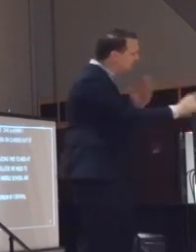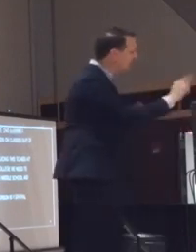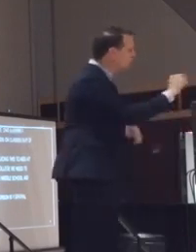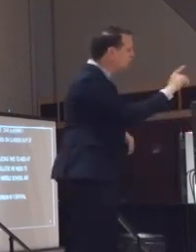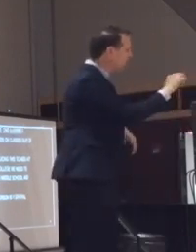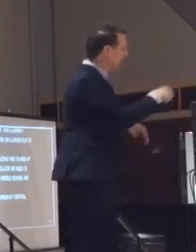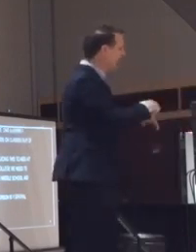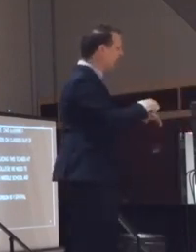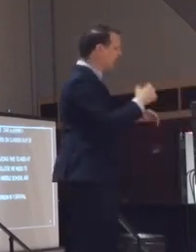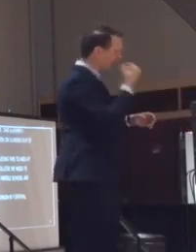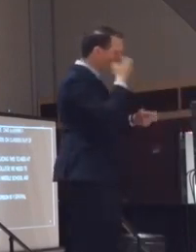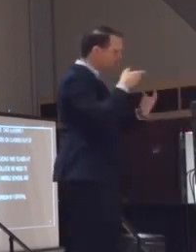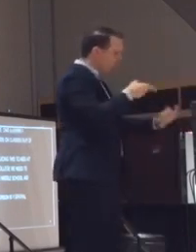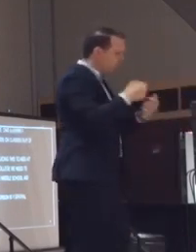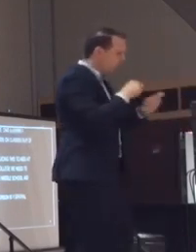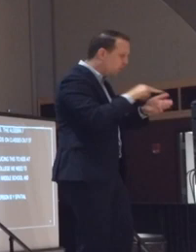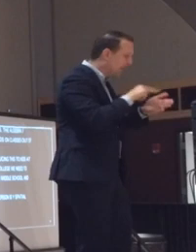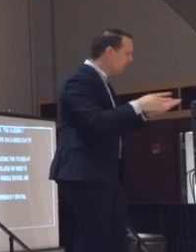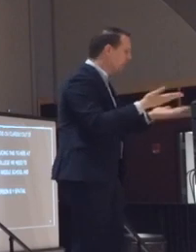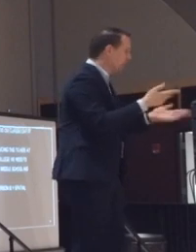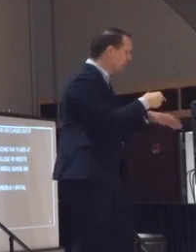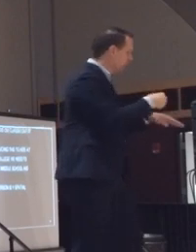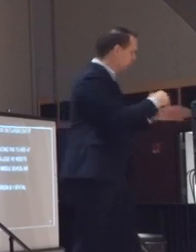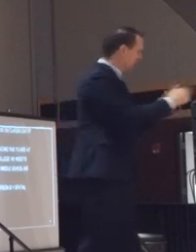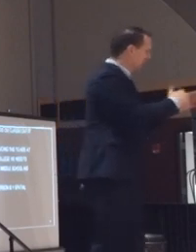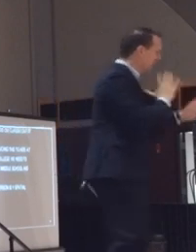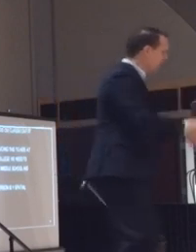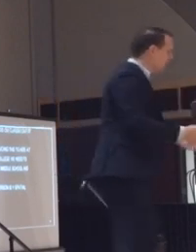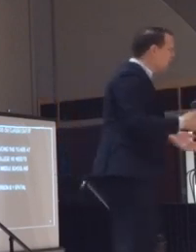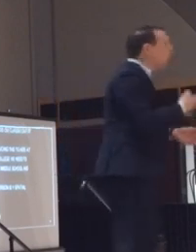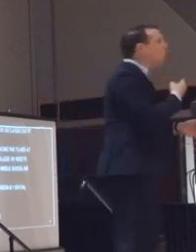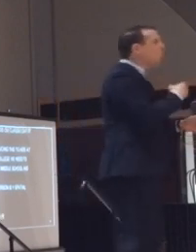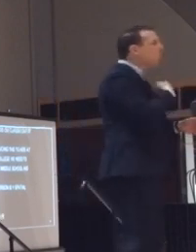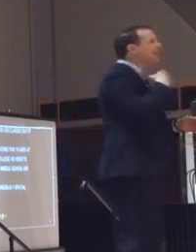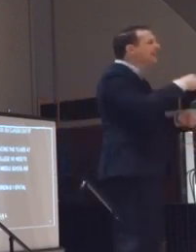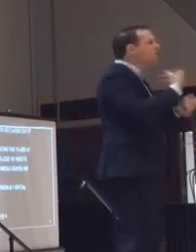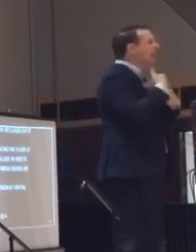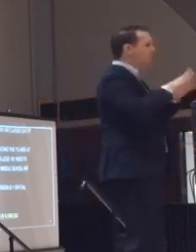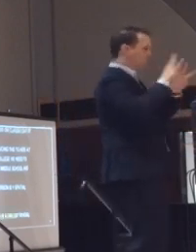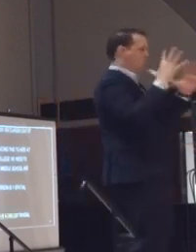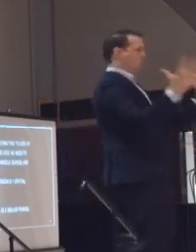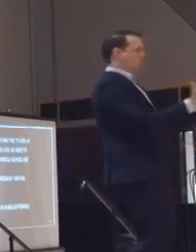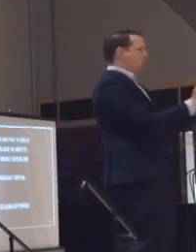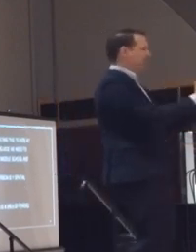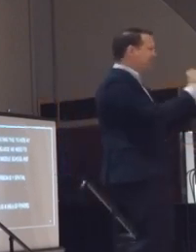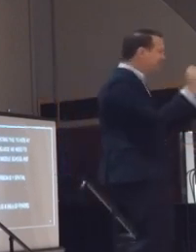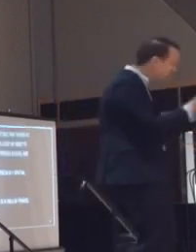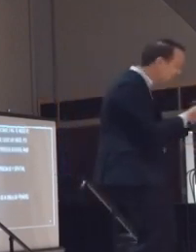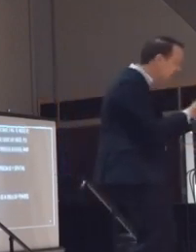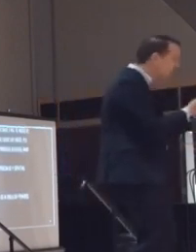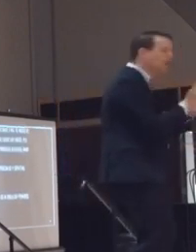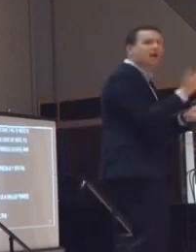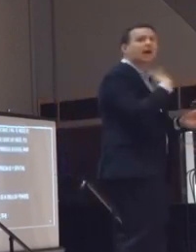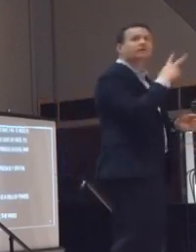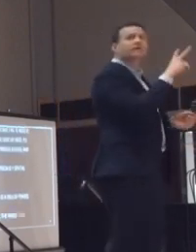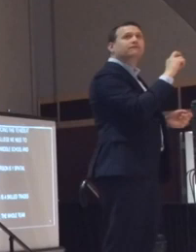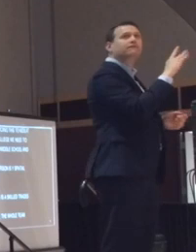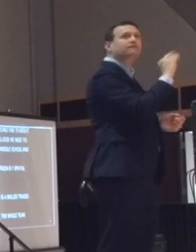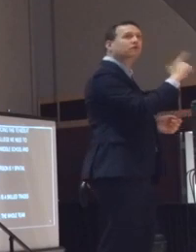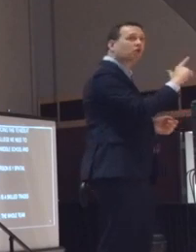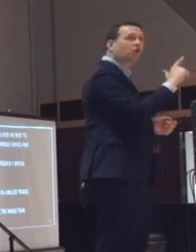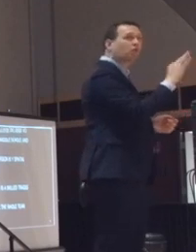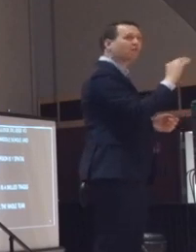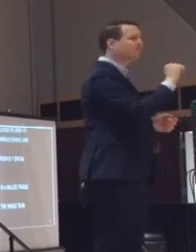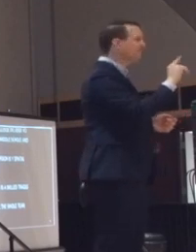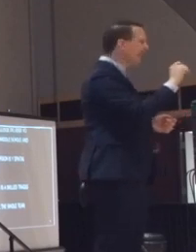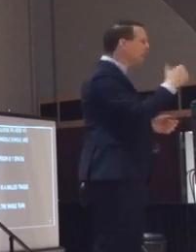thing. Have trouble with reading. See, we need to have the whole team. Then you got the verbal facts guy, really good